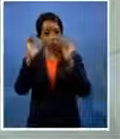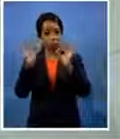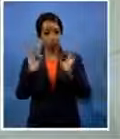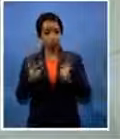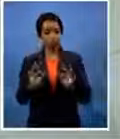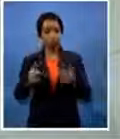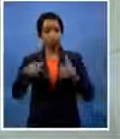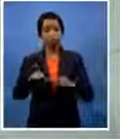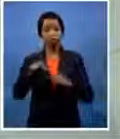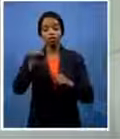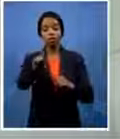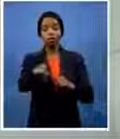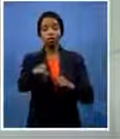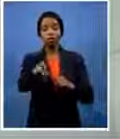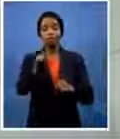act